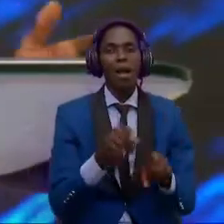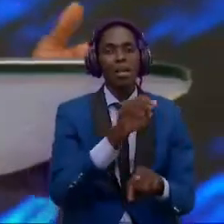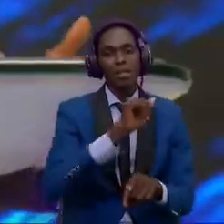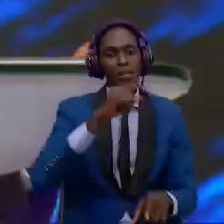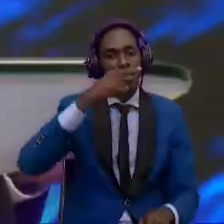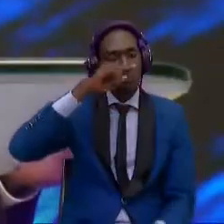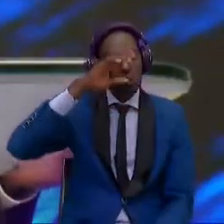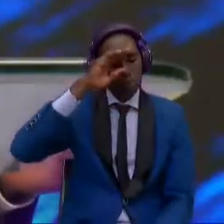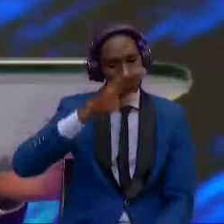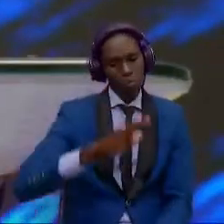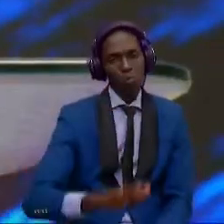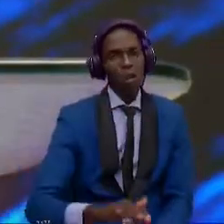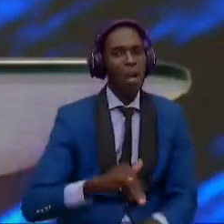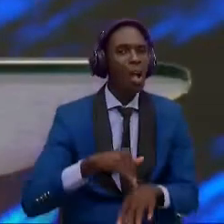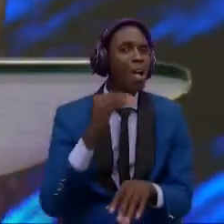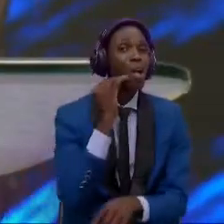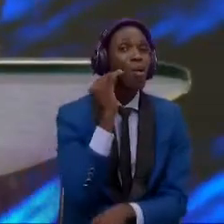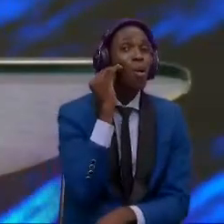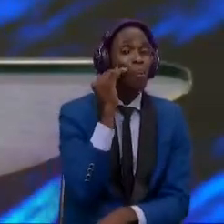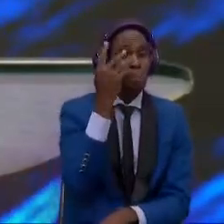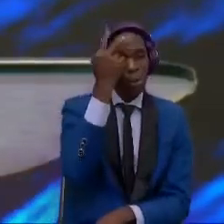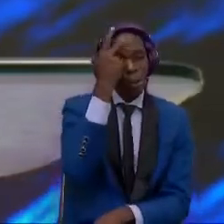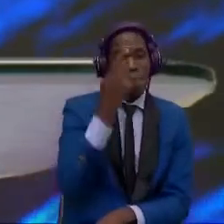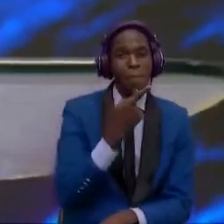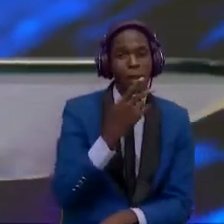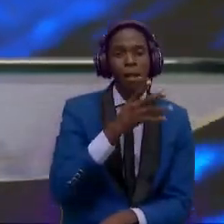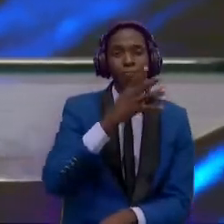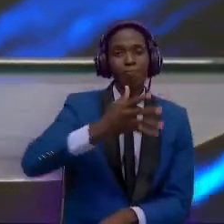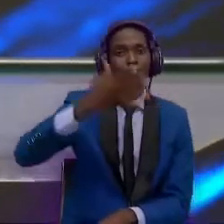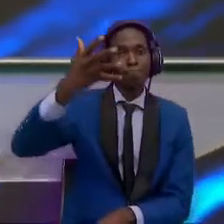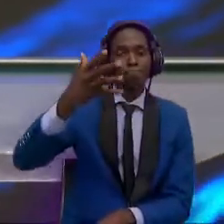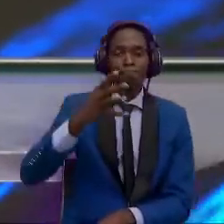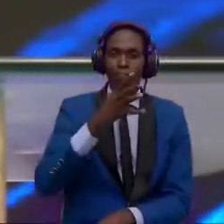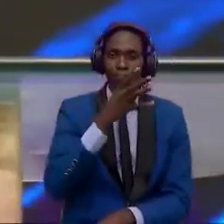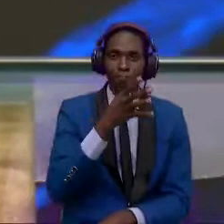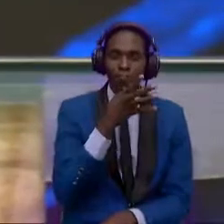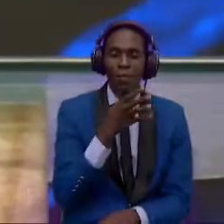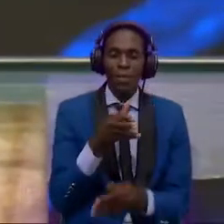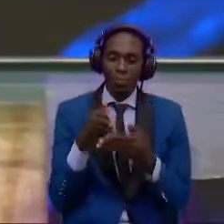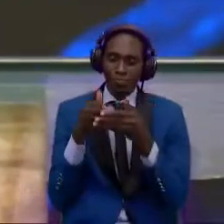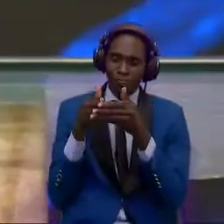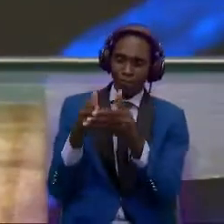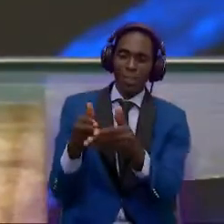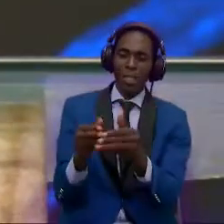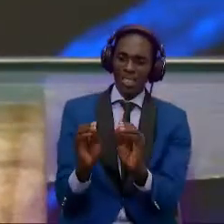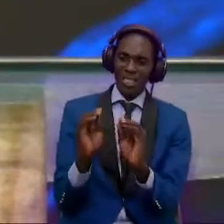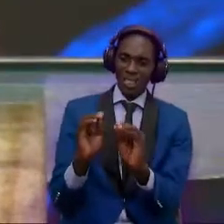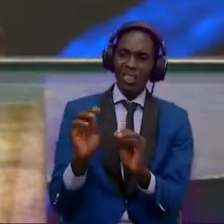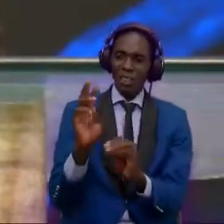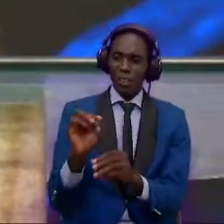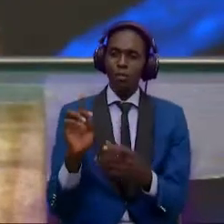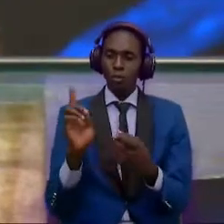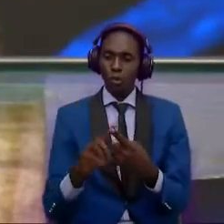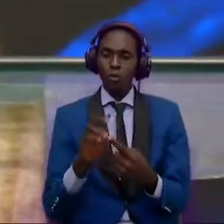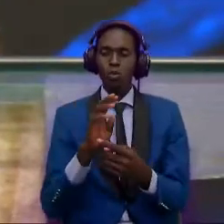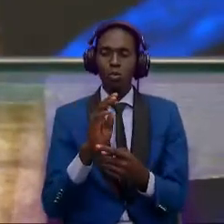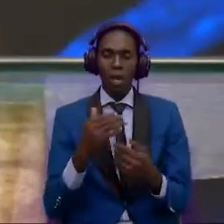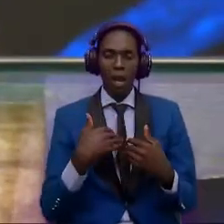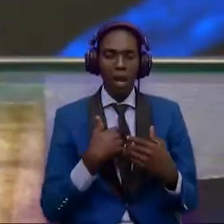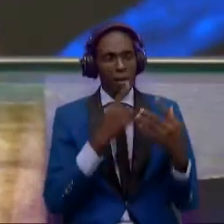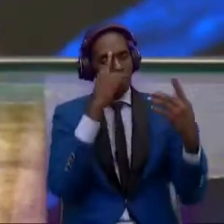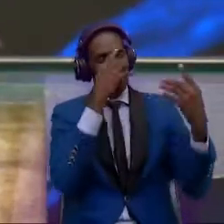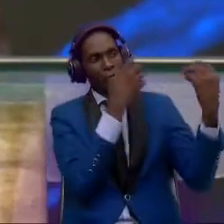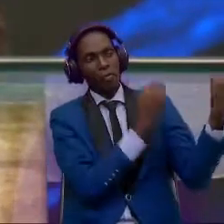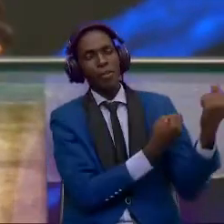It was in the home that the parents, the mother, the grandmother led him to faith in Christ. He repented of